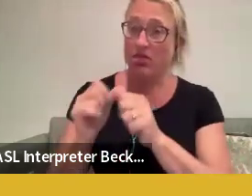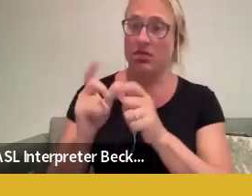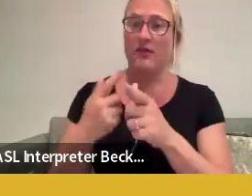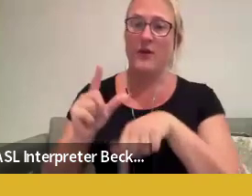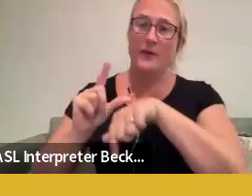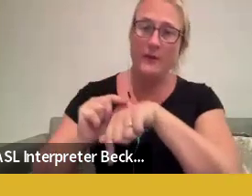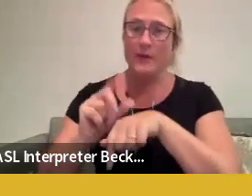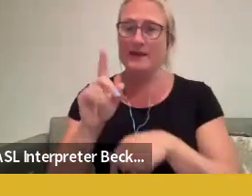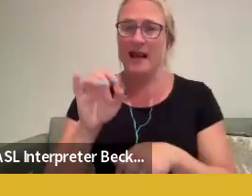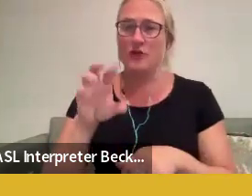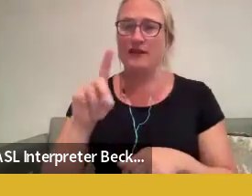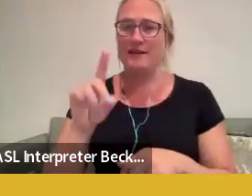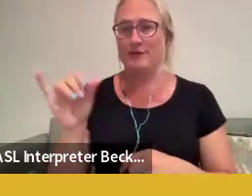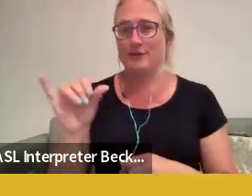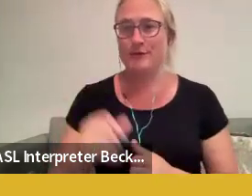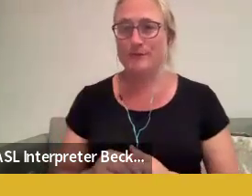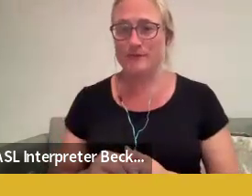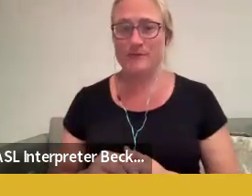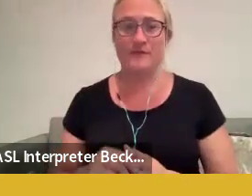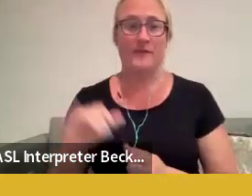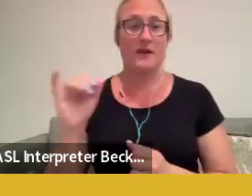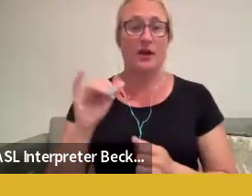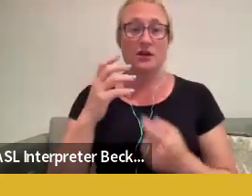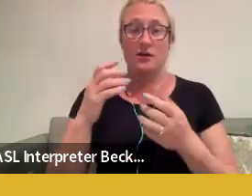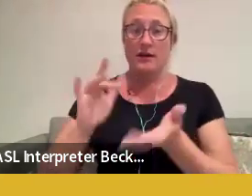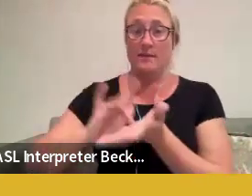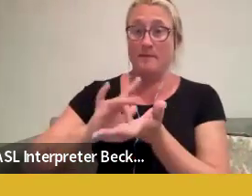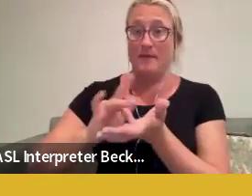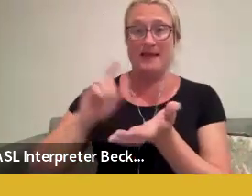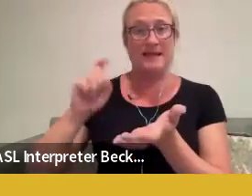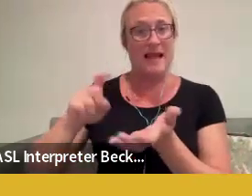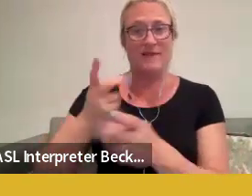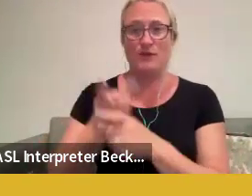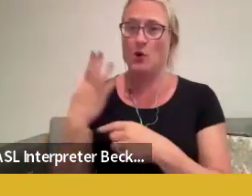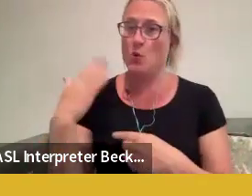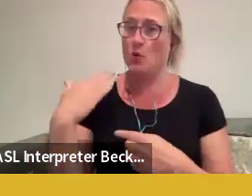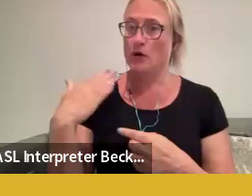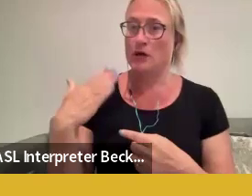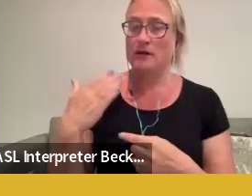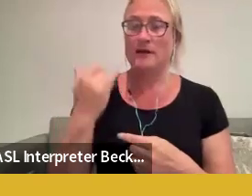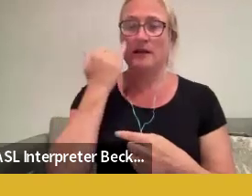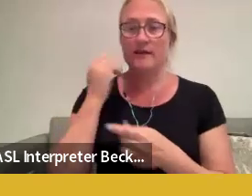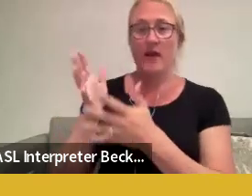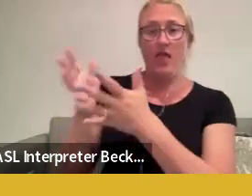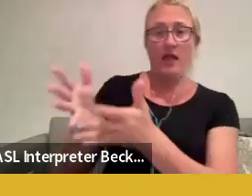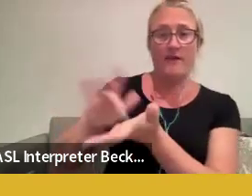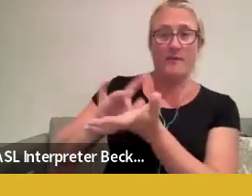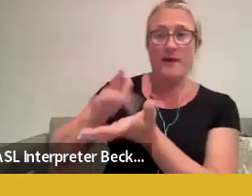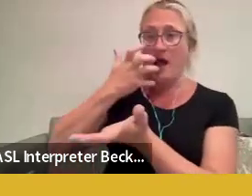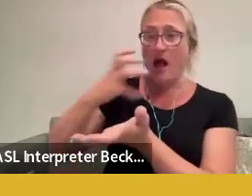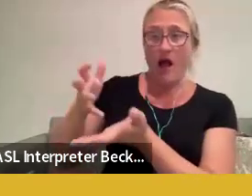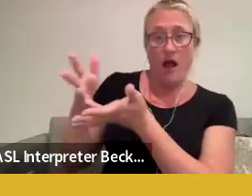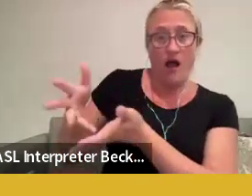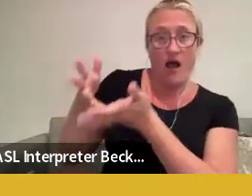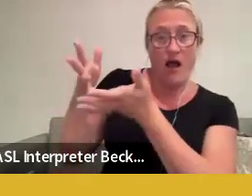dehydration. And also, lastly, you want to keep your medications like insulin cool heat can directly affect some medications